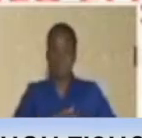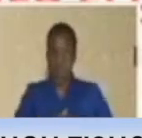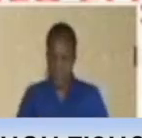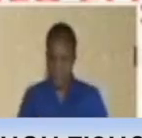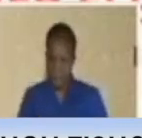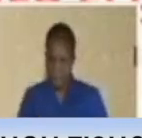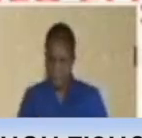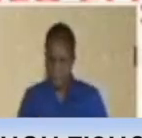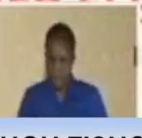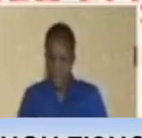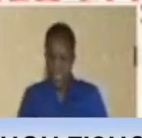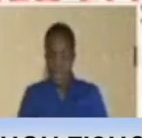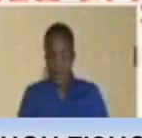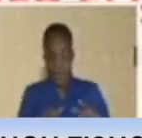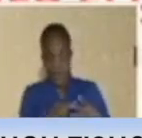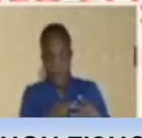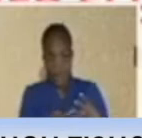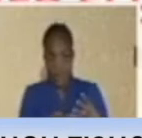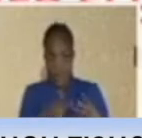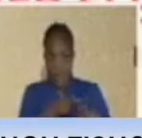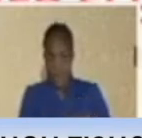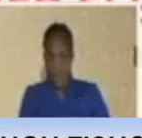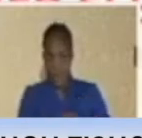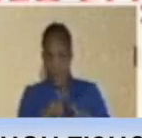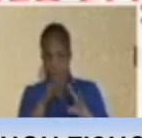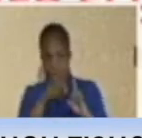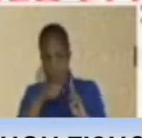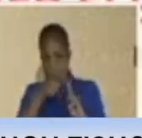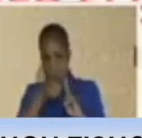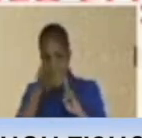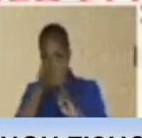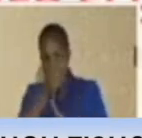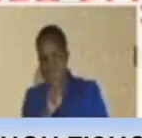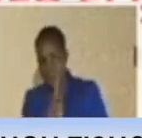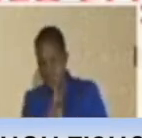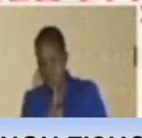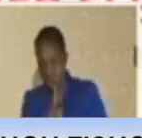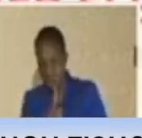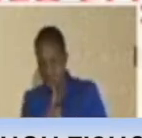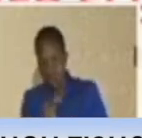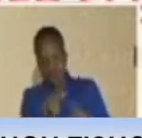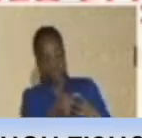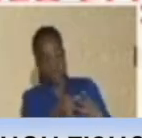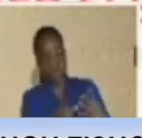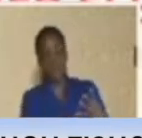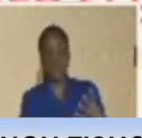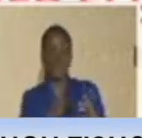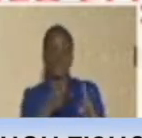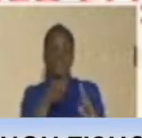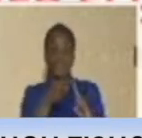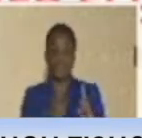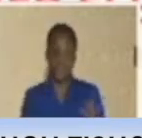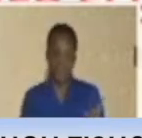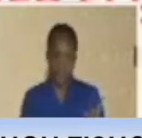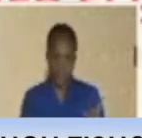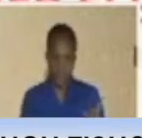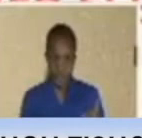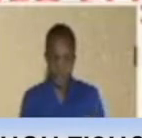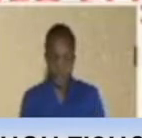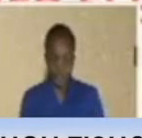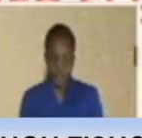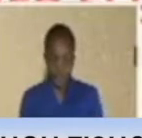And this method is intended to achieve the following objectives.